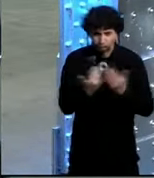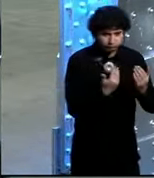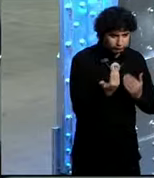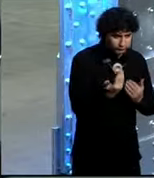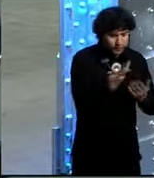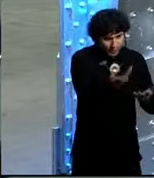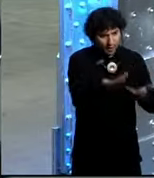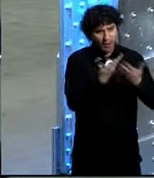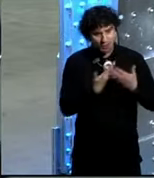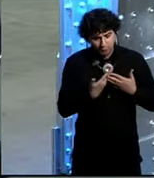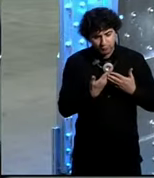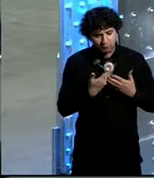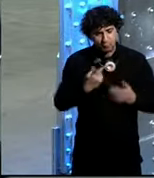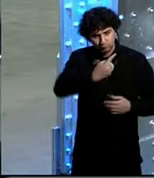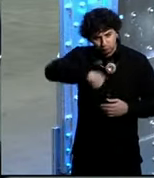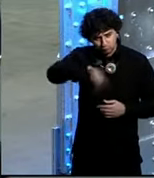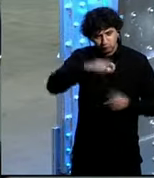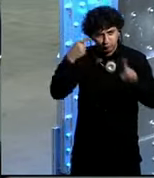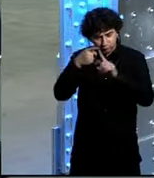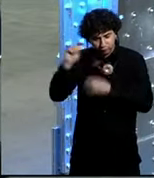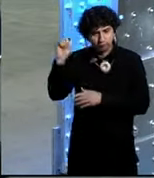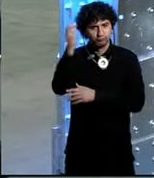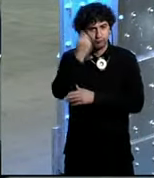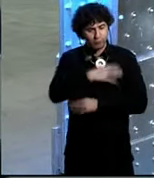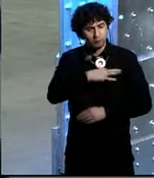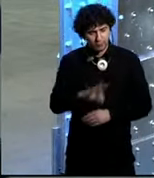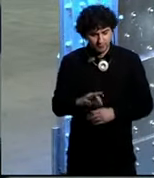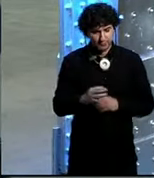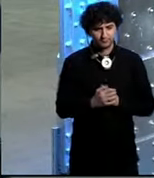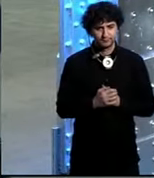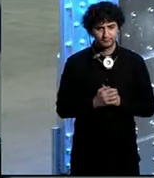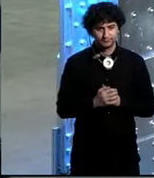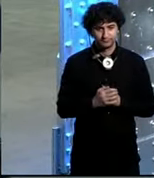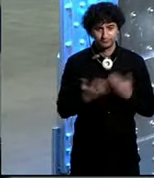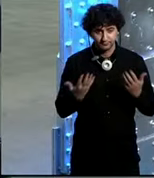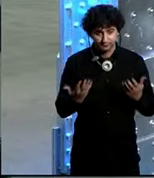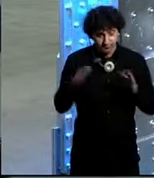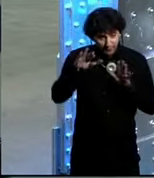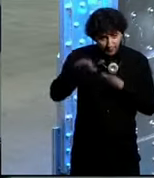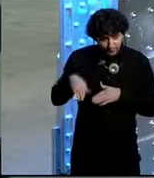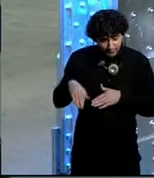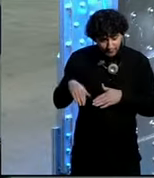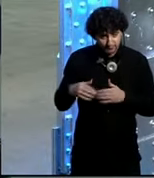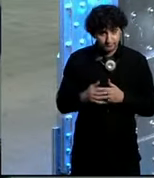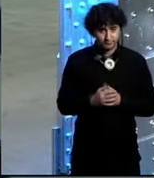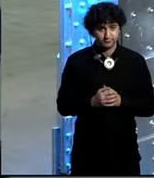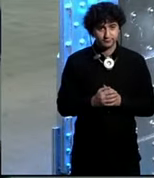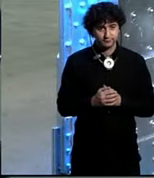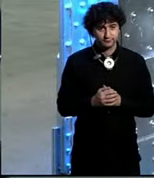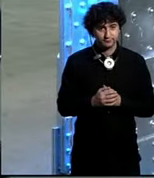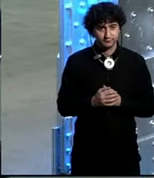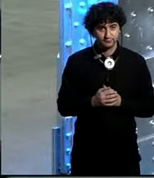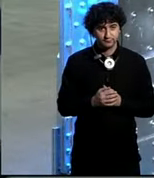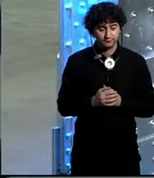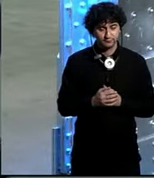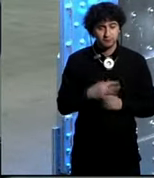In the end, it might be that we have a more difficult time protecting the IP, but it's